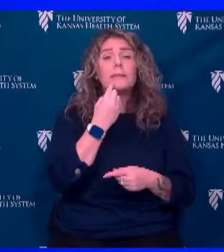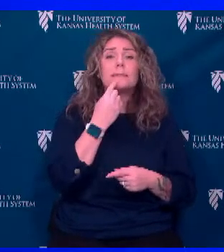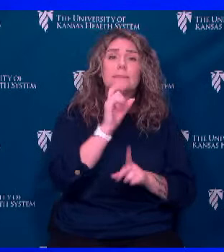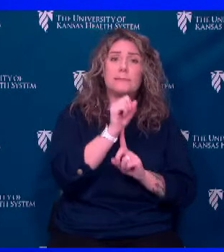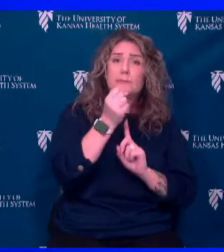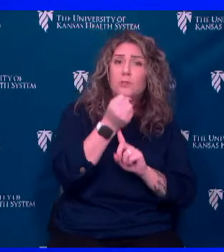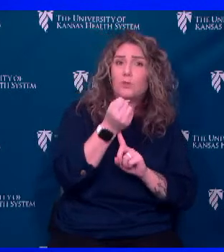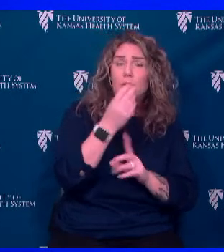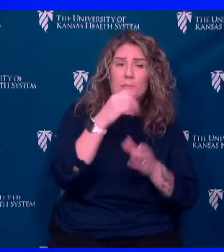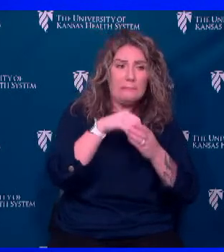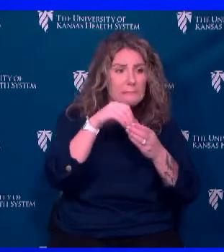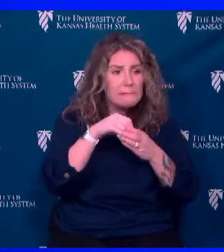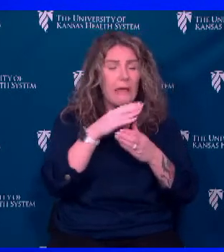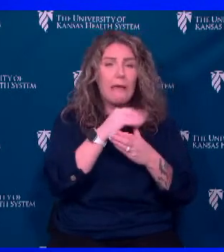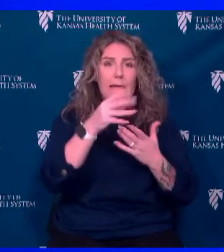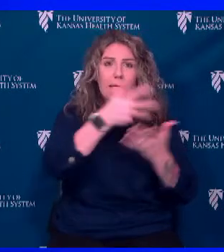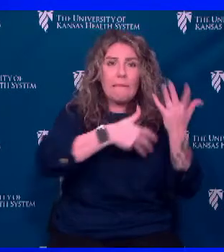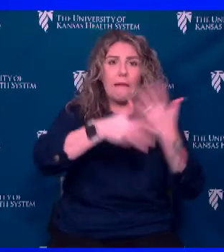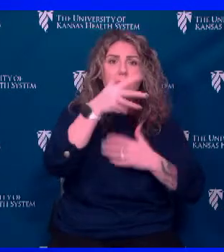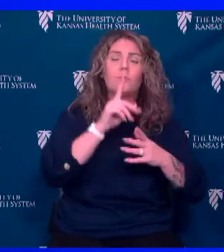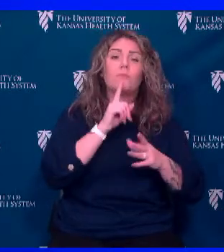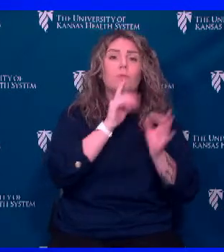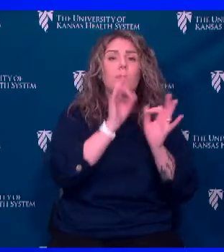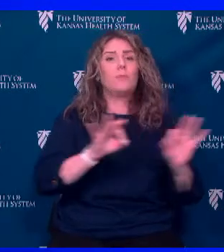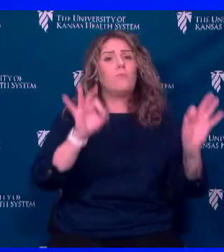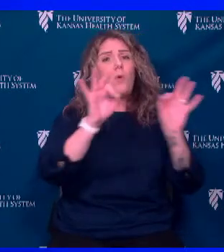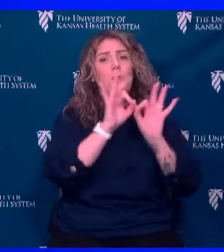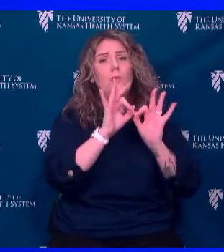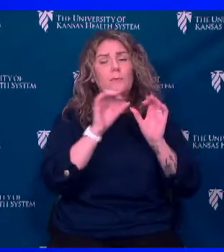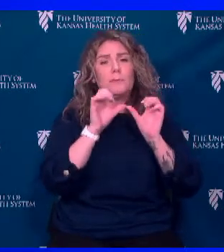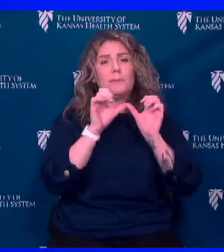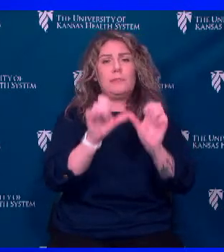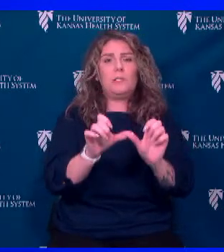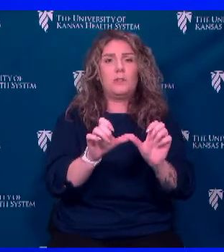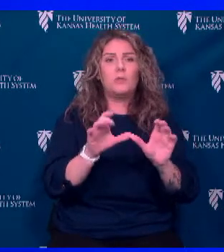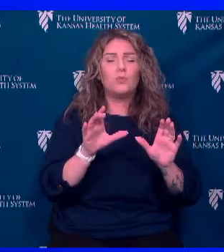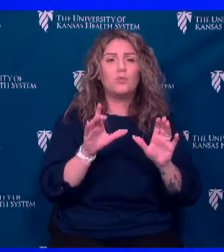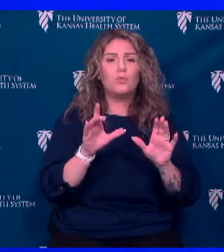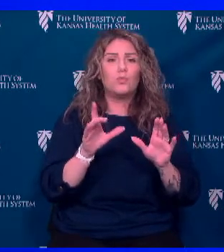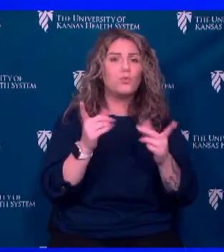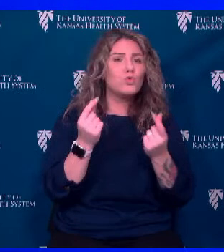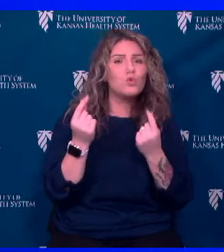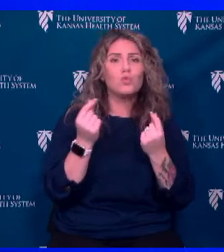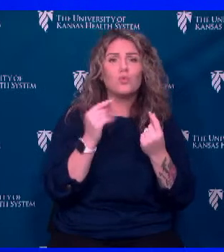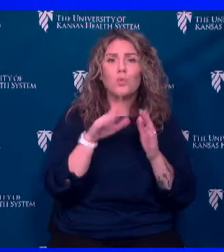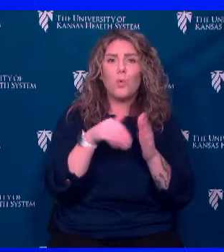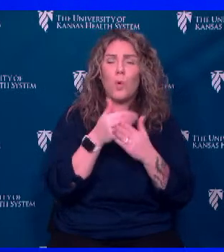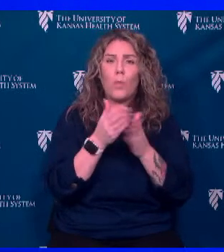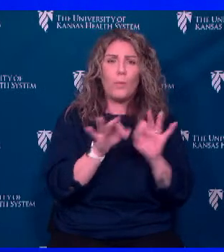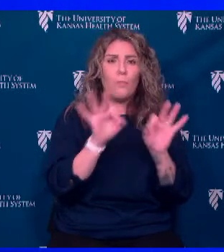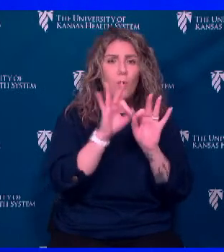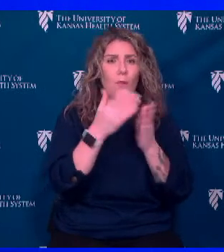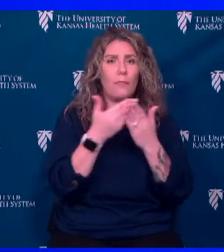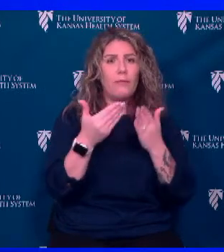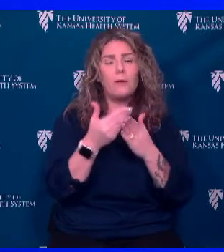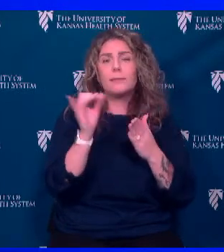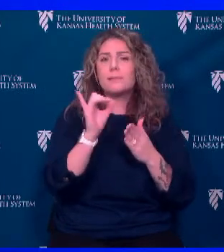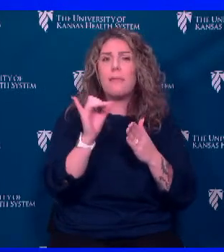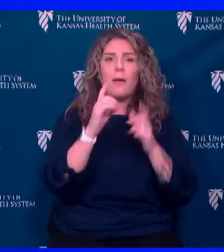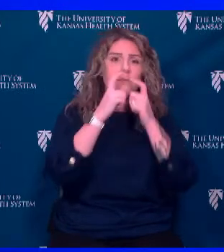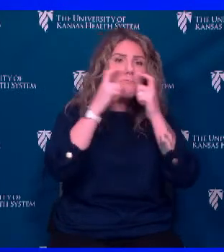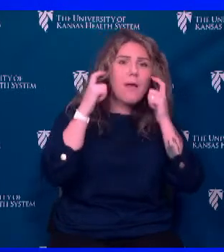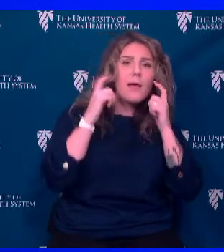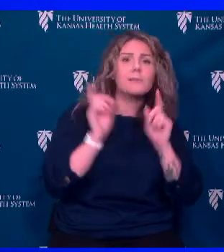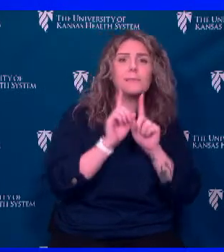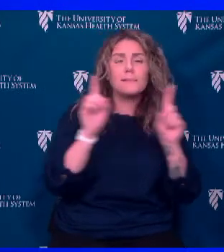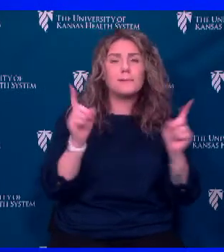and in gatherings, then it is extremely important to continue to do those important things, such as masking and distancing as much as